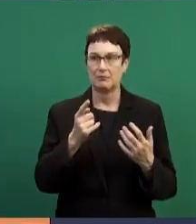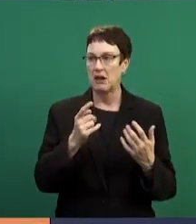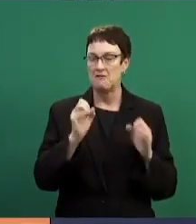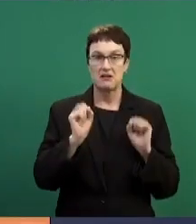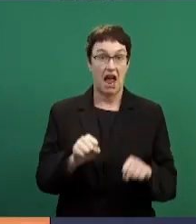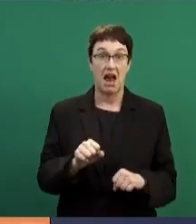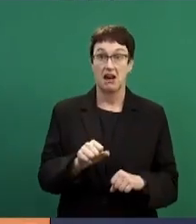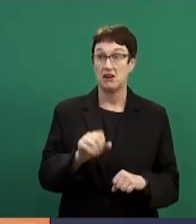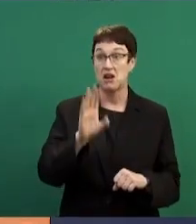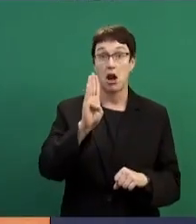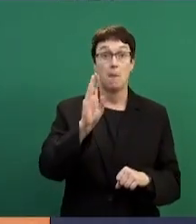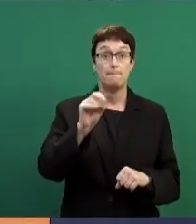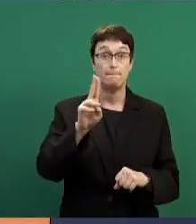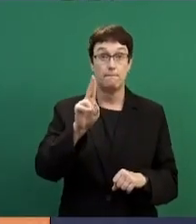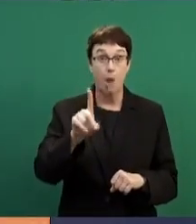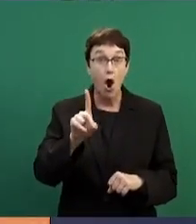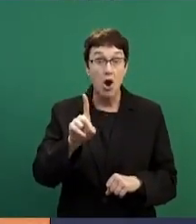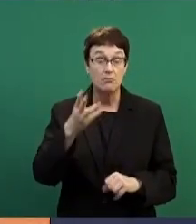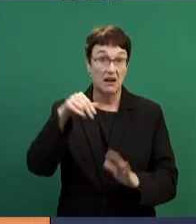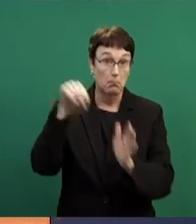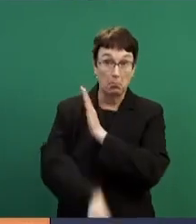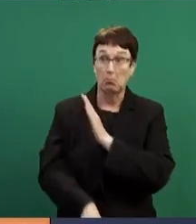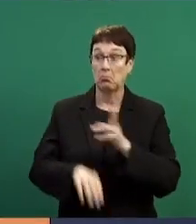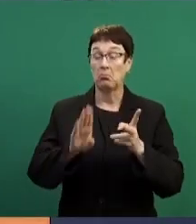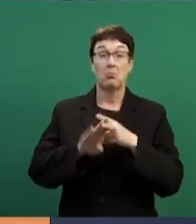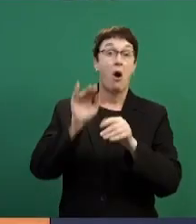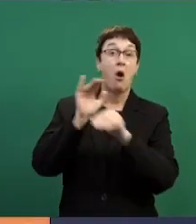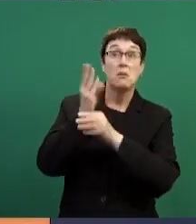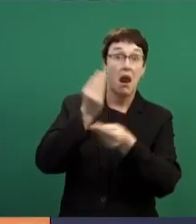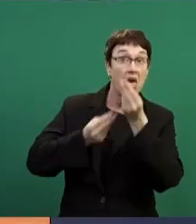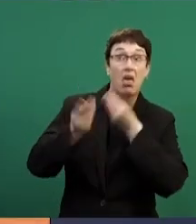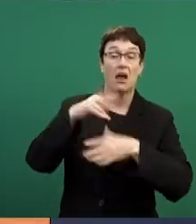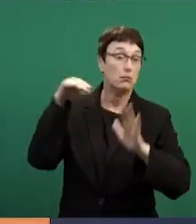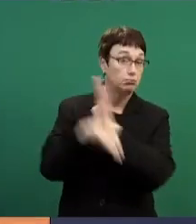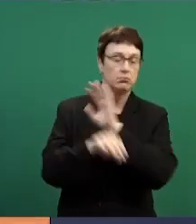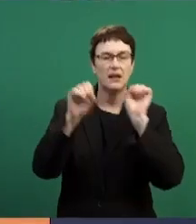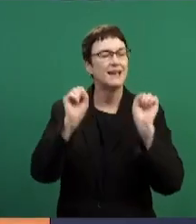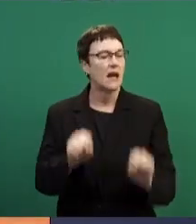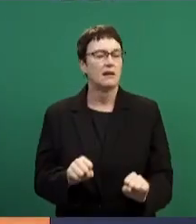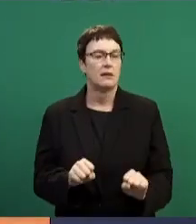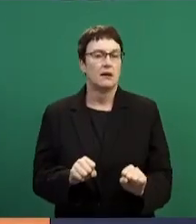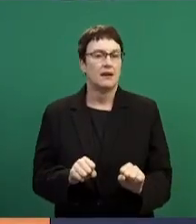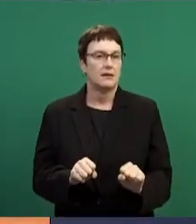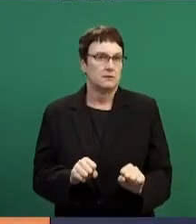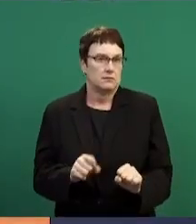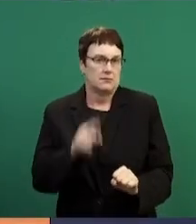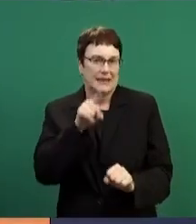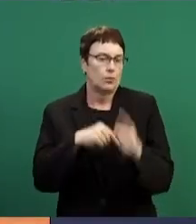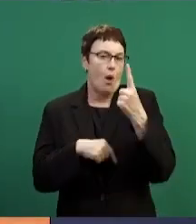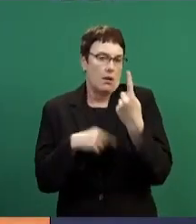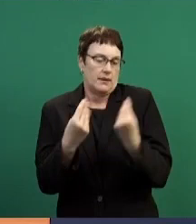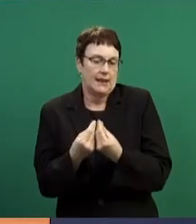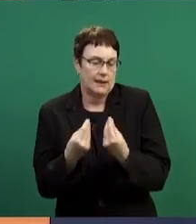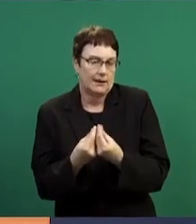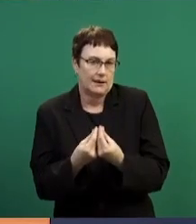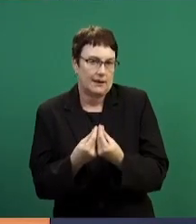bonds and from the foreign exchange and so forth. That is the one. That's what you have.